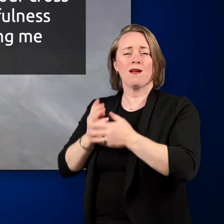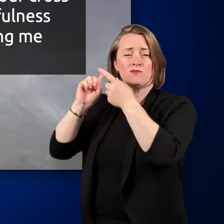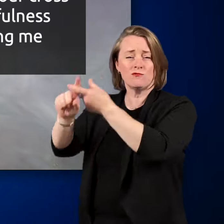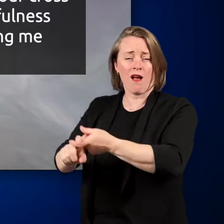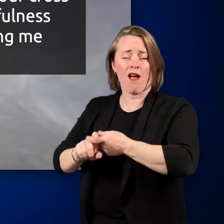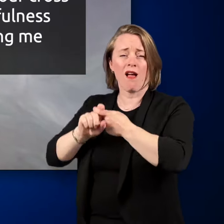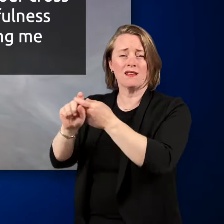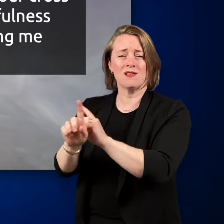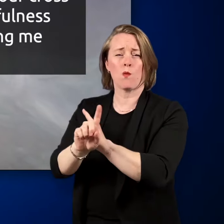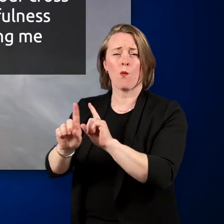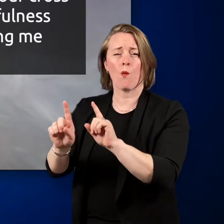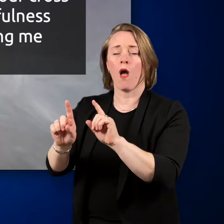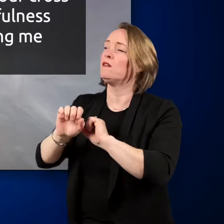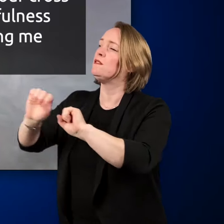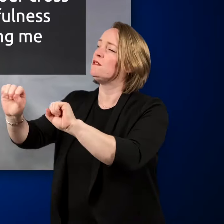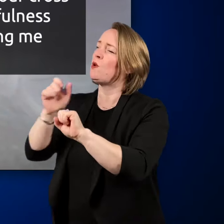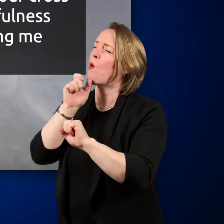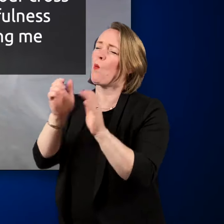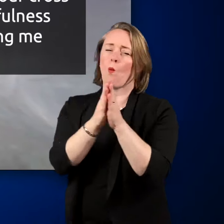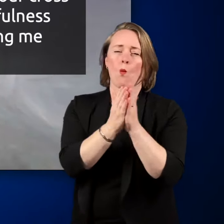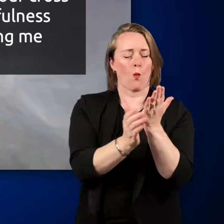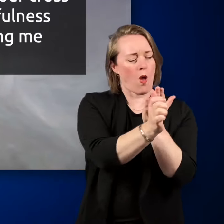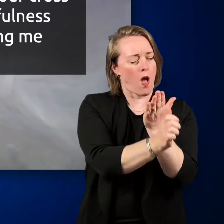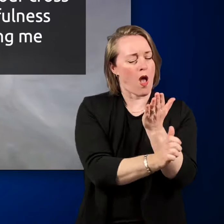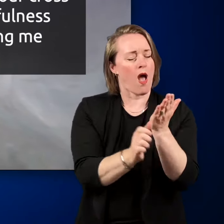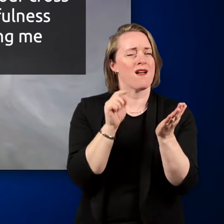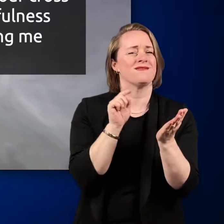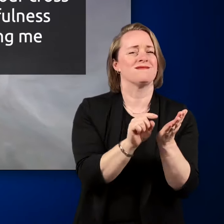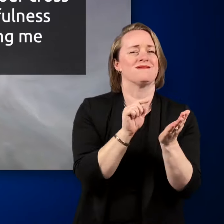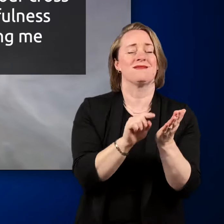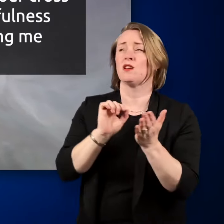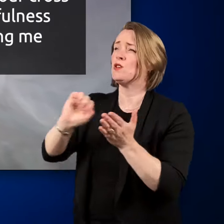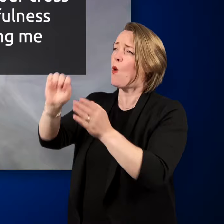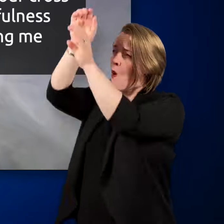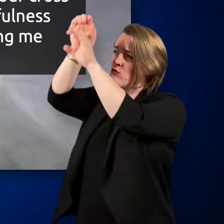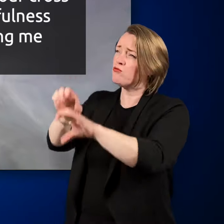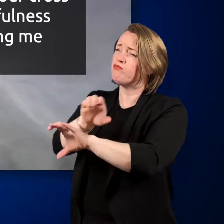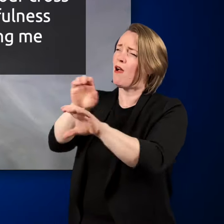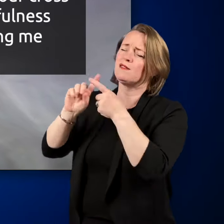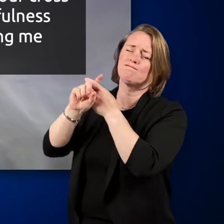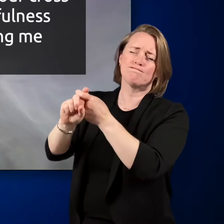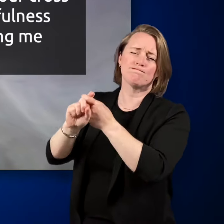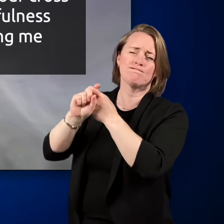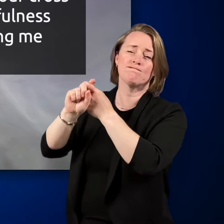And I'm trusting in your word, trusting in your